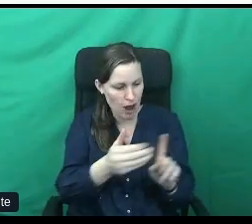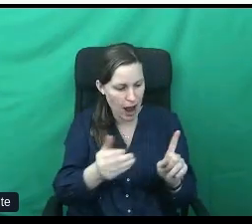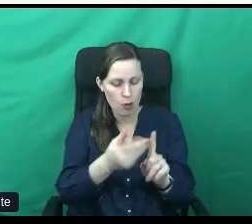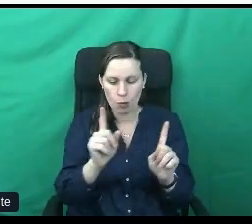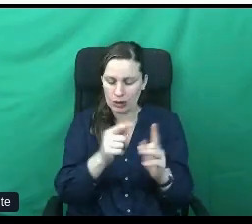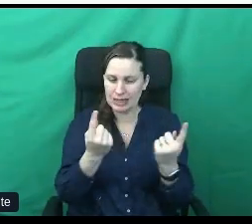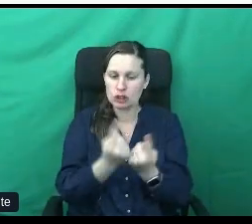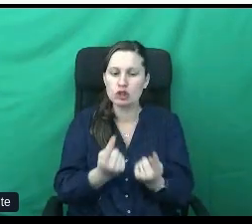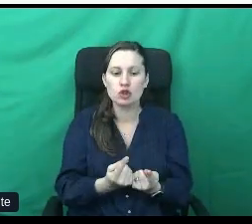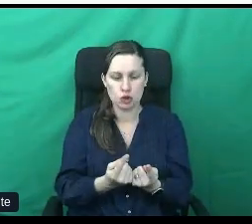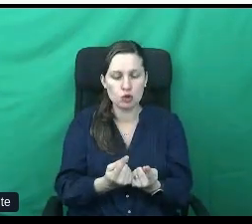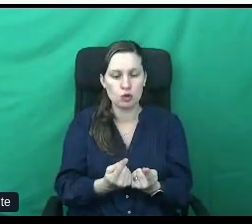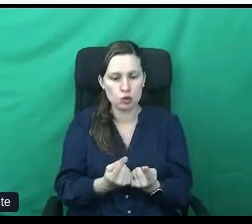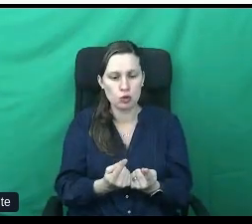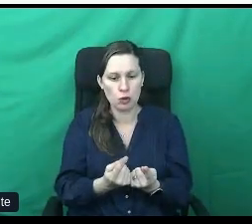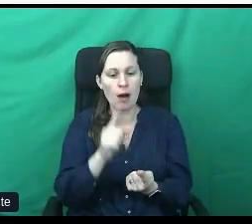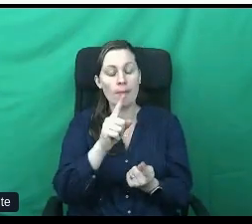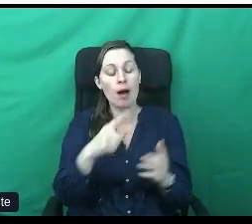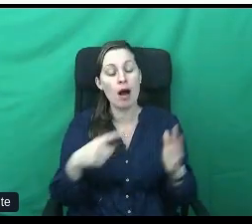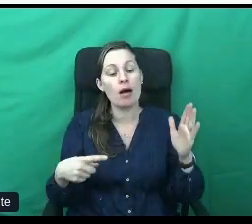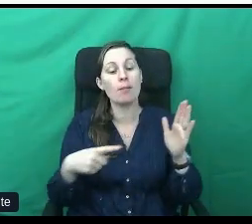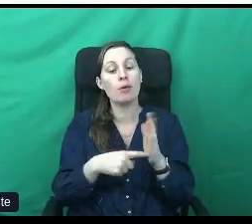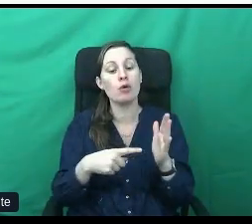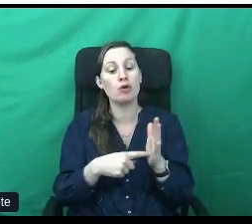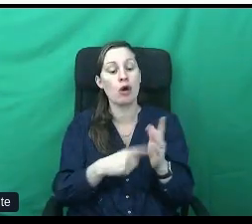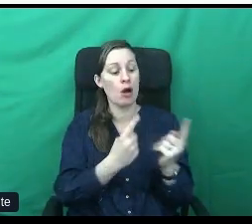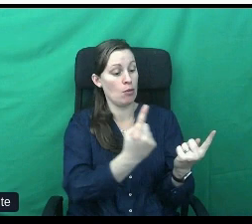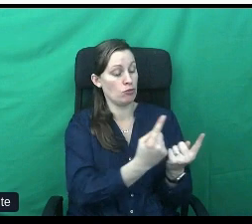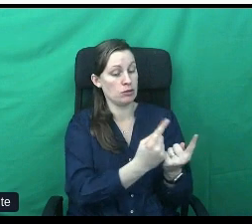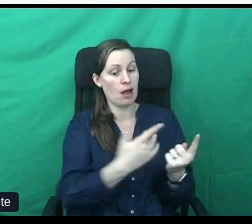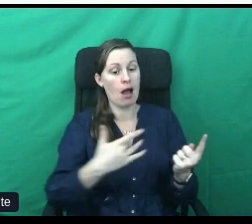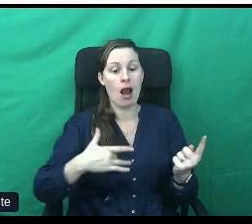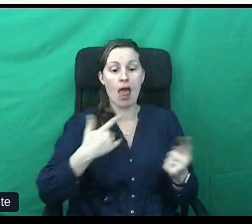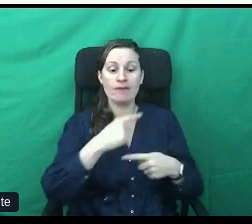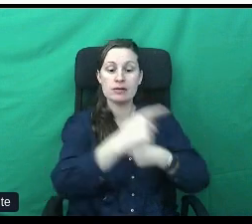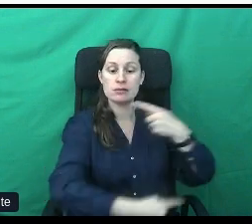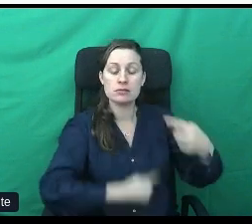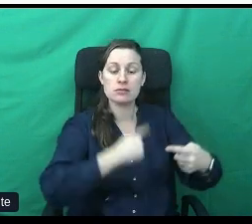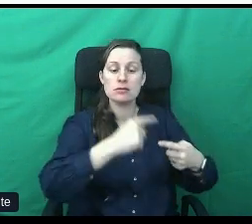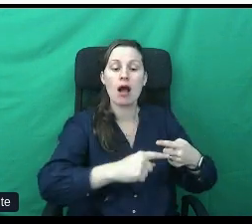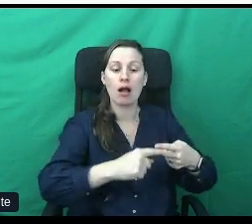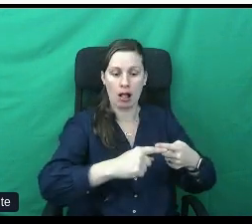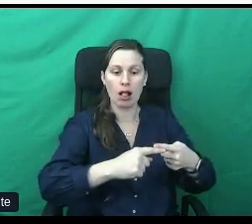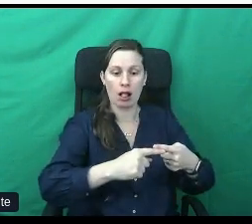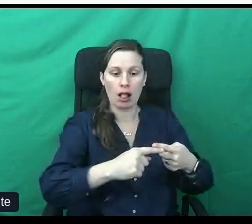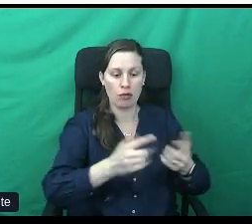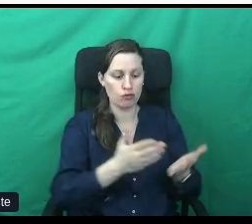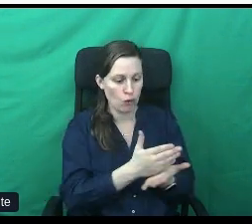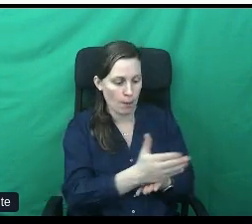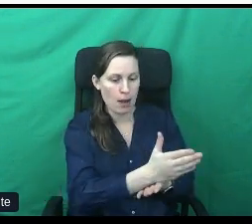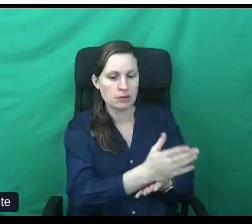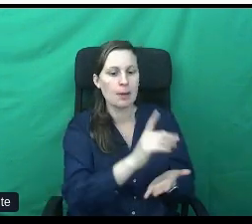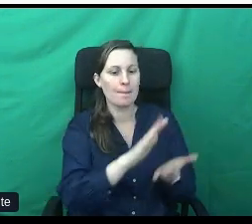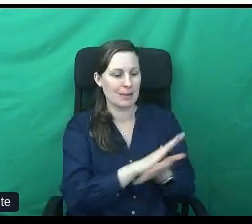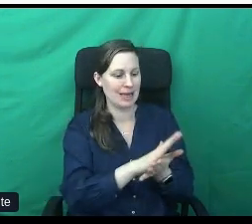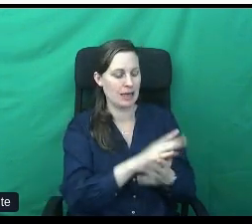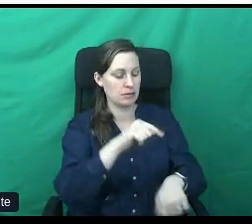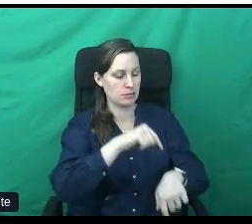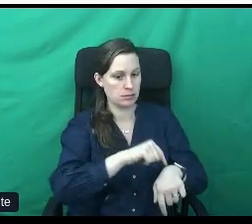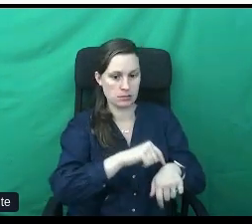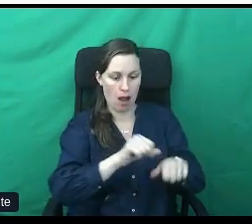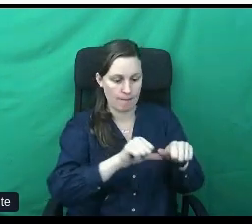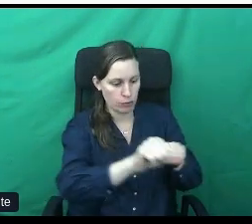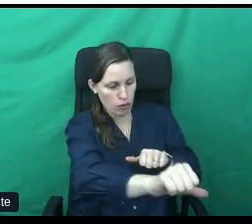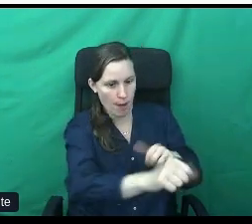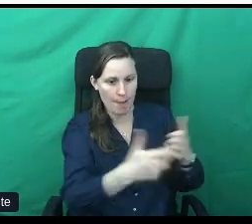crucially, product lifecycle roadmaps were put under scrutiny by our team, and timelines of regenerating these apps were brought forward